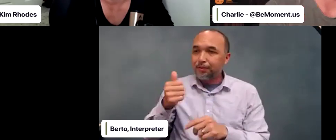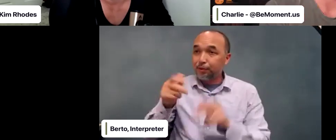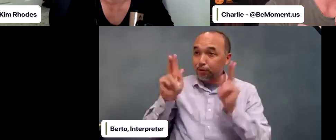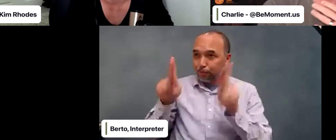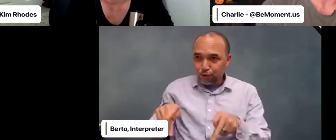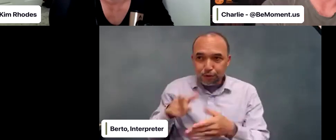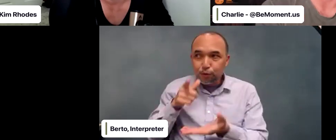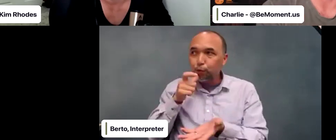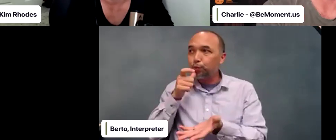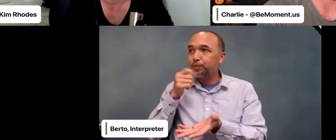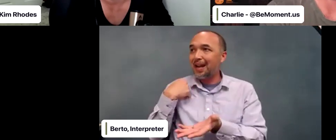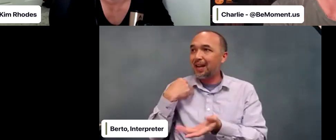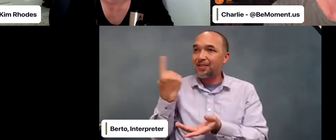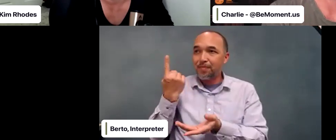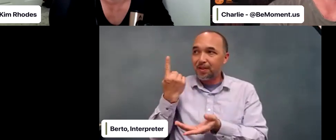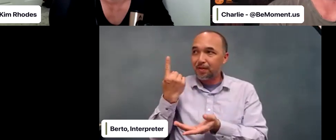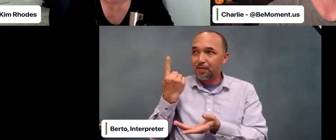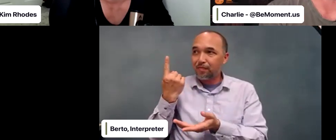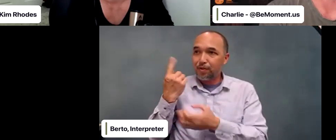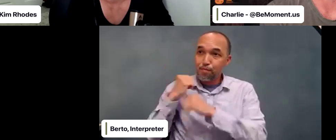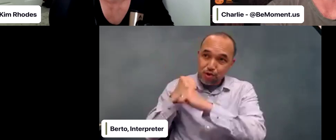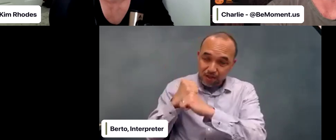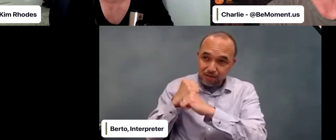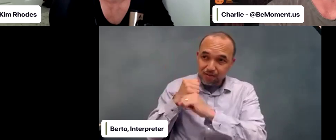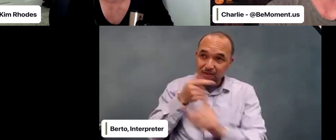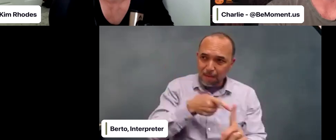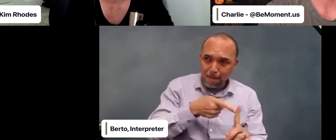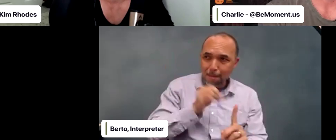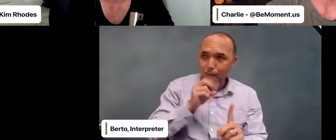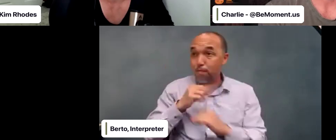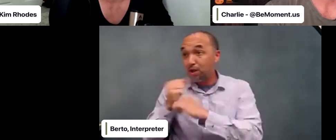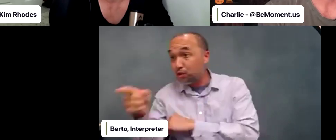bring with them in your life? Or is this like the only time you've ever heard of something like that?